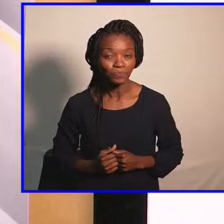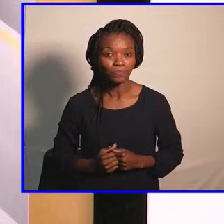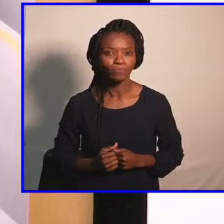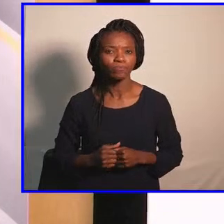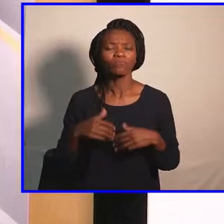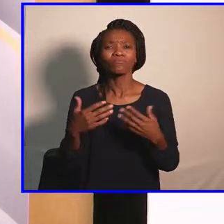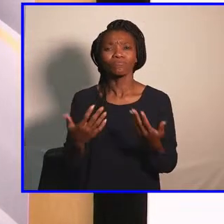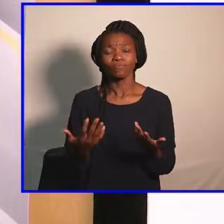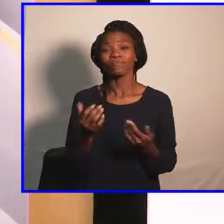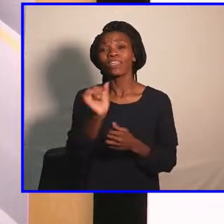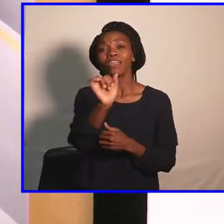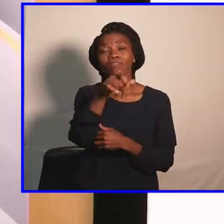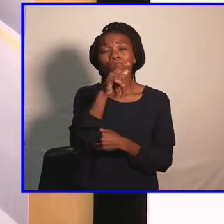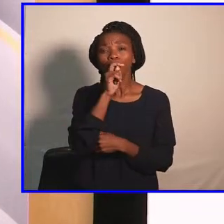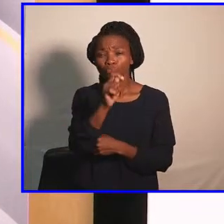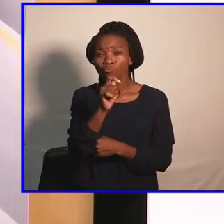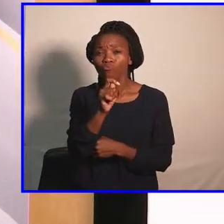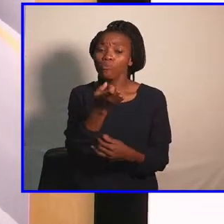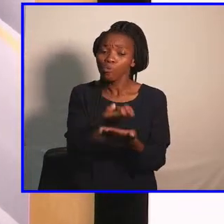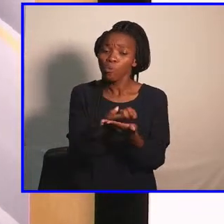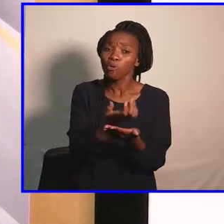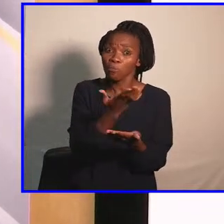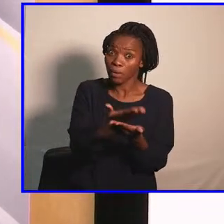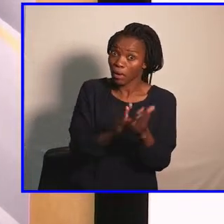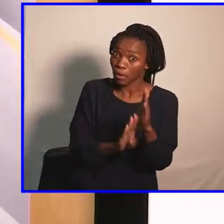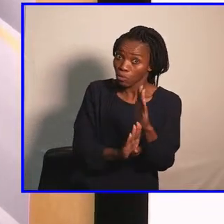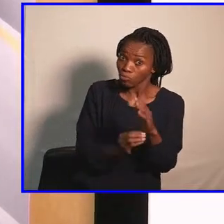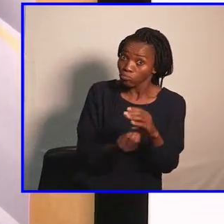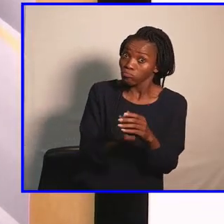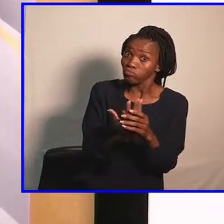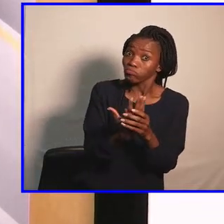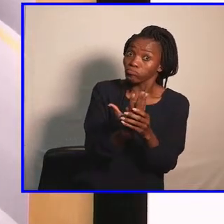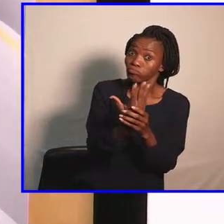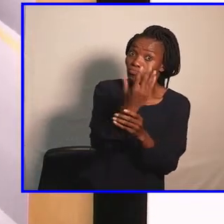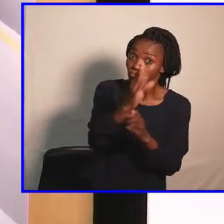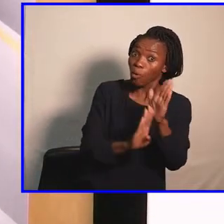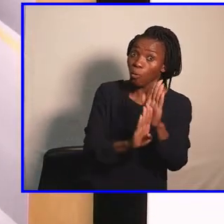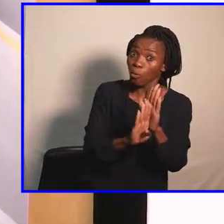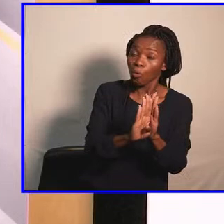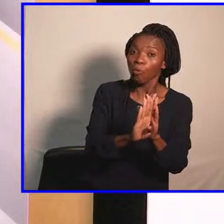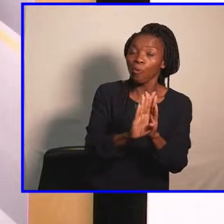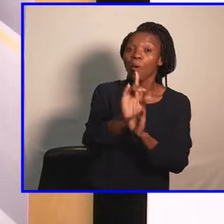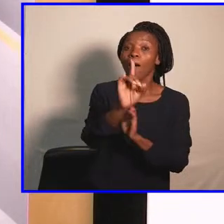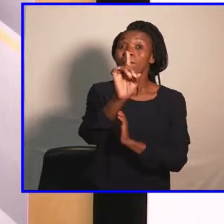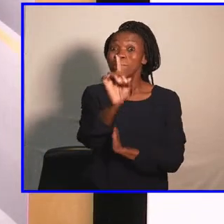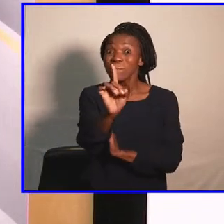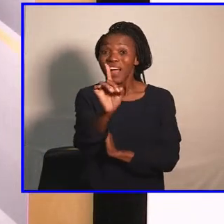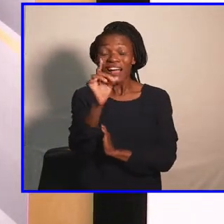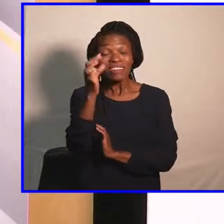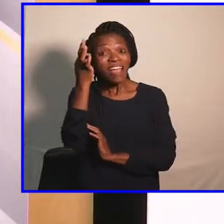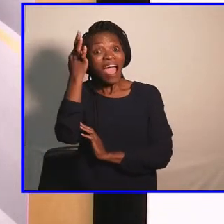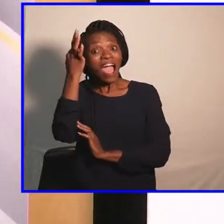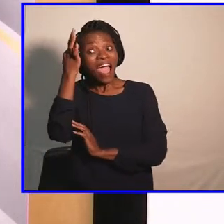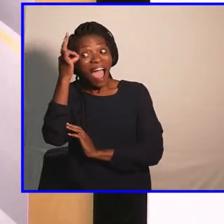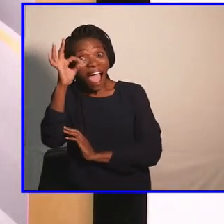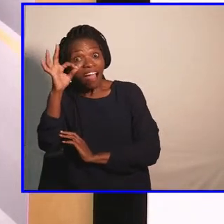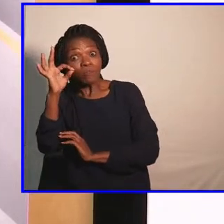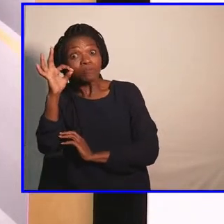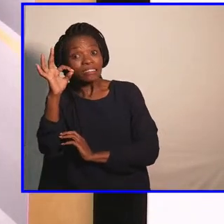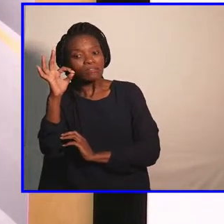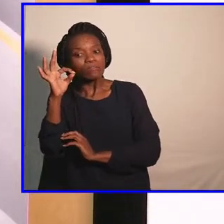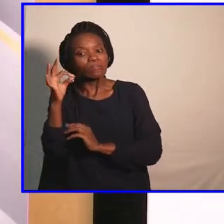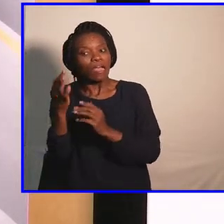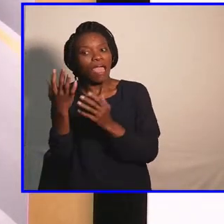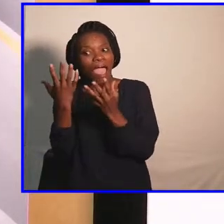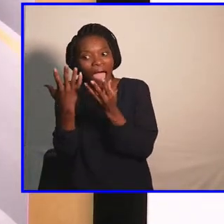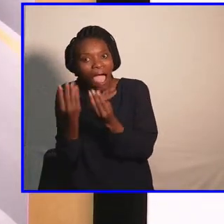It's one thing for the economy to grow. It's another thing for the state to have the capability